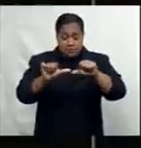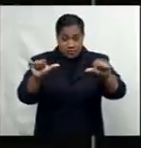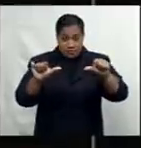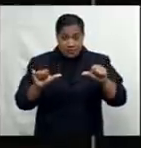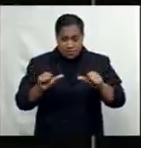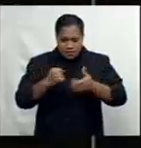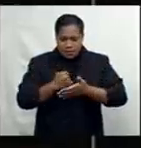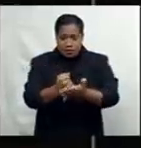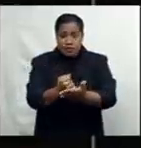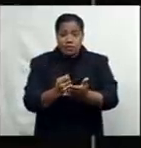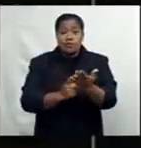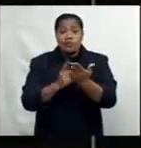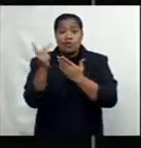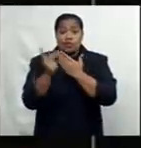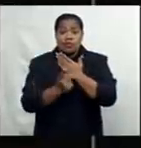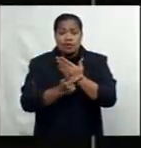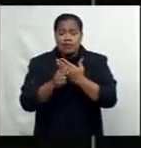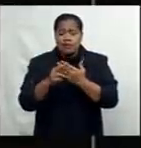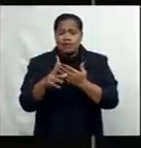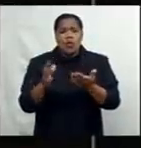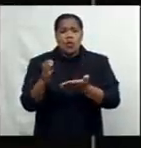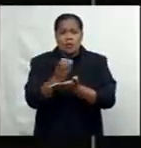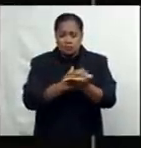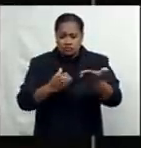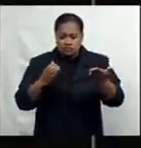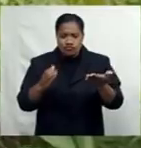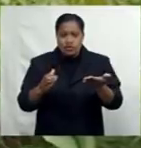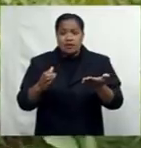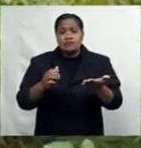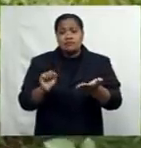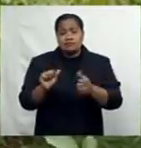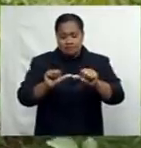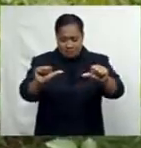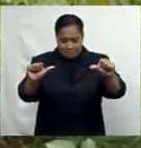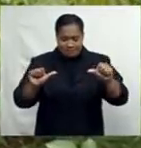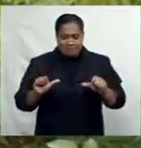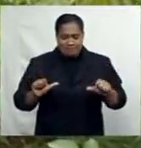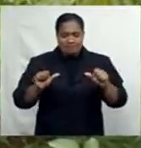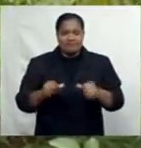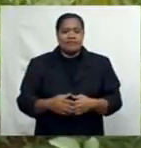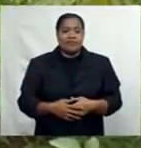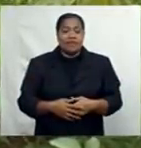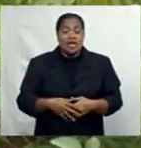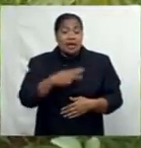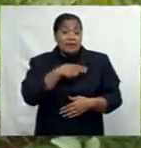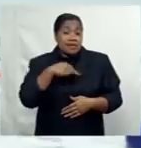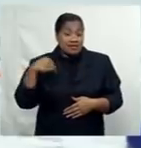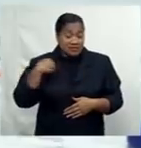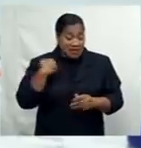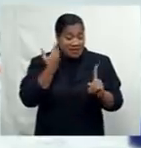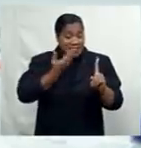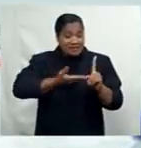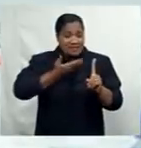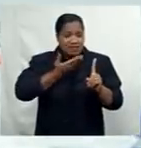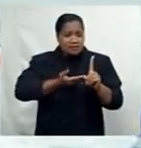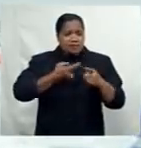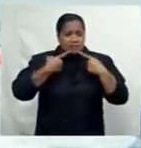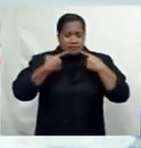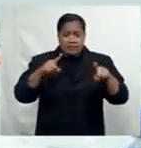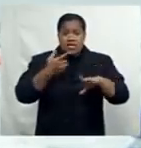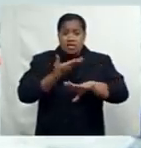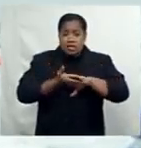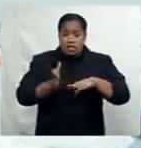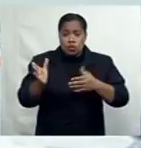boost commercial agriculture has been announced. Minister for Agriculture Dr. Mahendra Reddy announced the new commercial